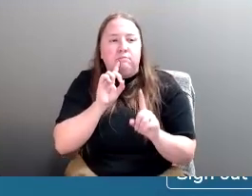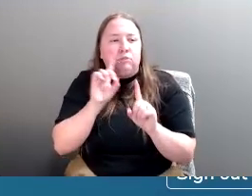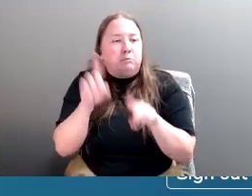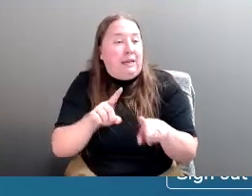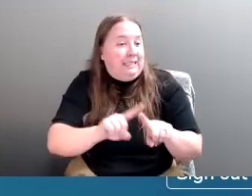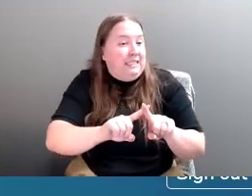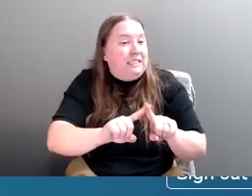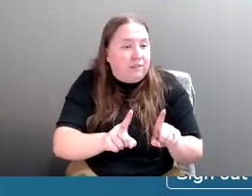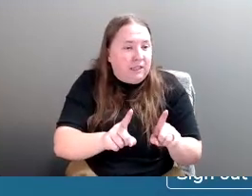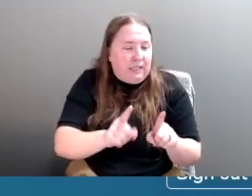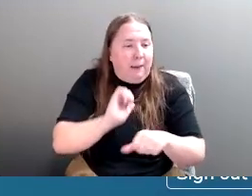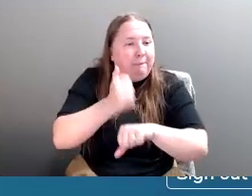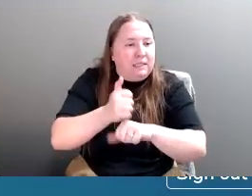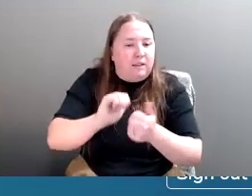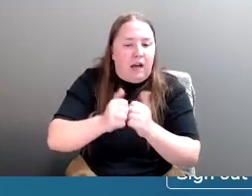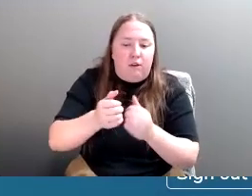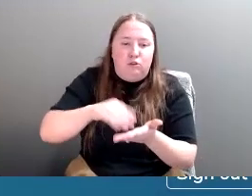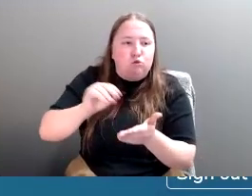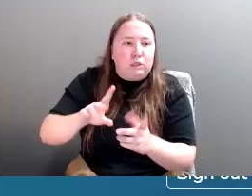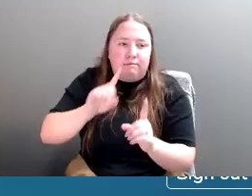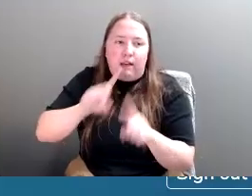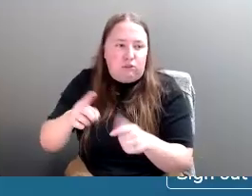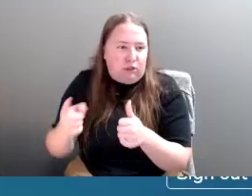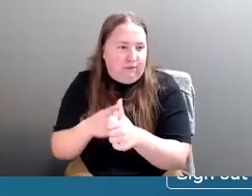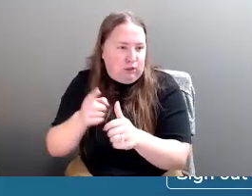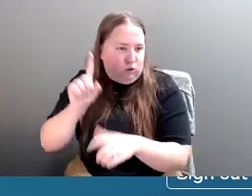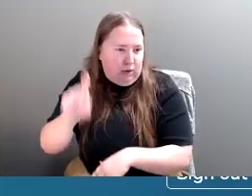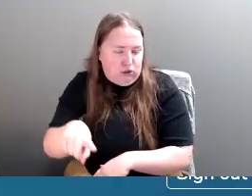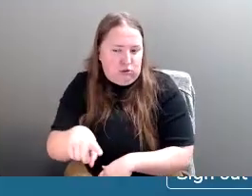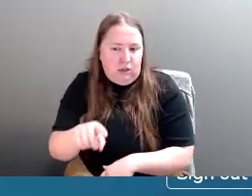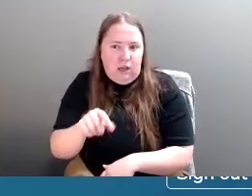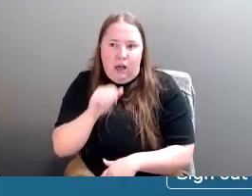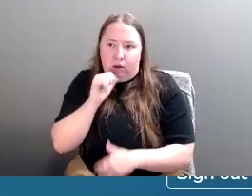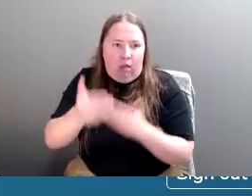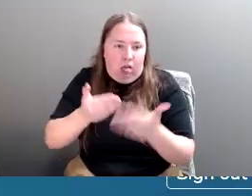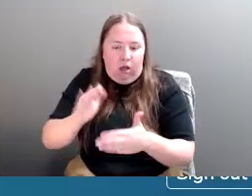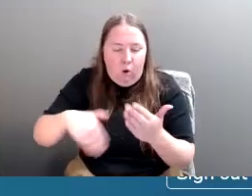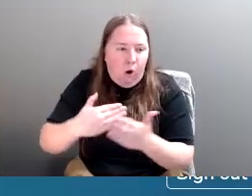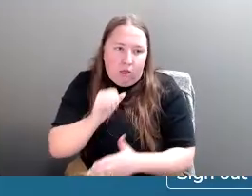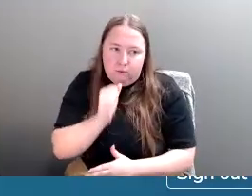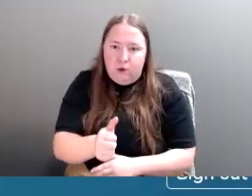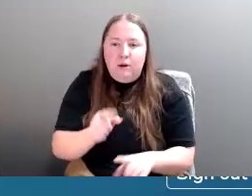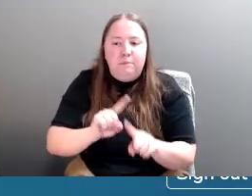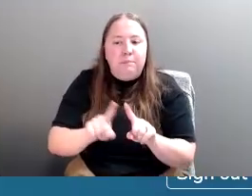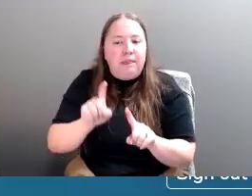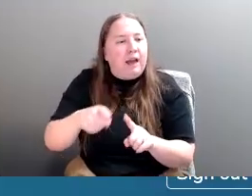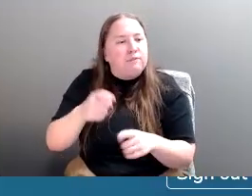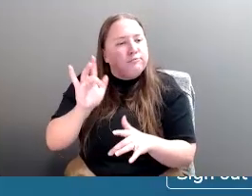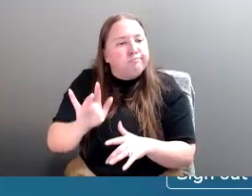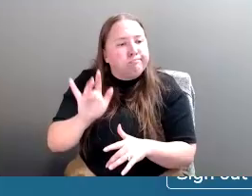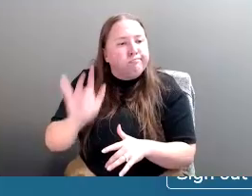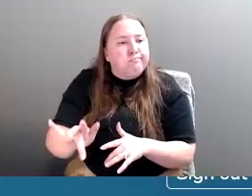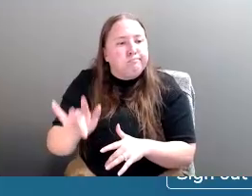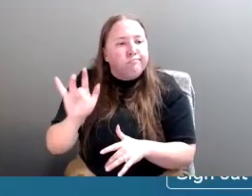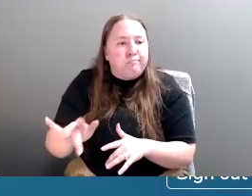student interacts with it. So then I'm not obviously going to go through this whole thing, but then they have to click through this and no, they